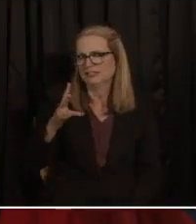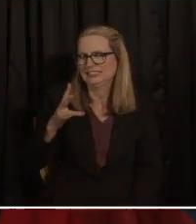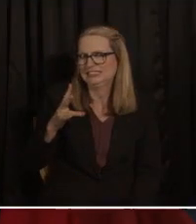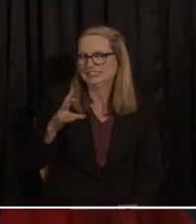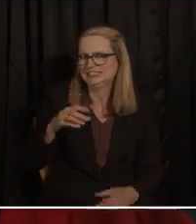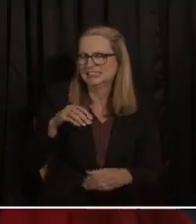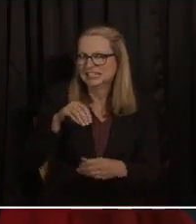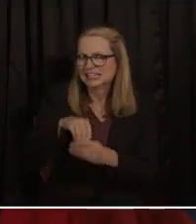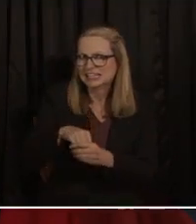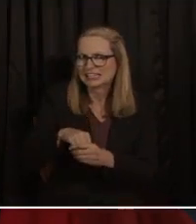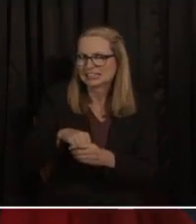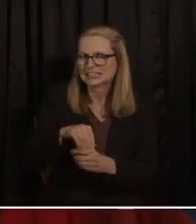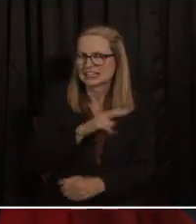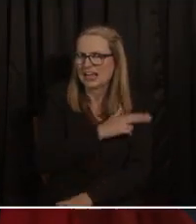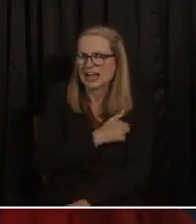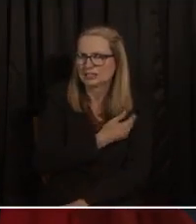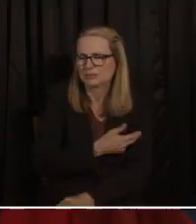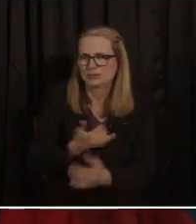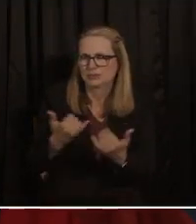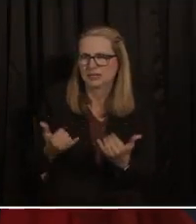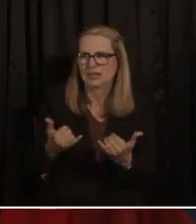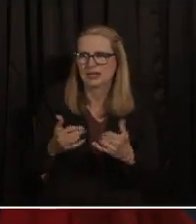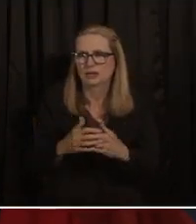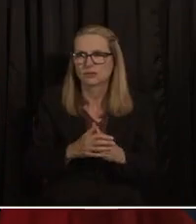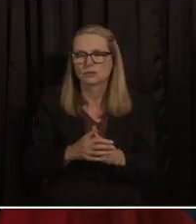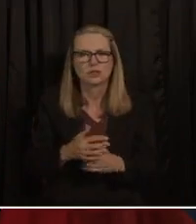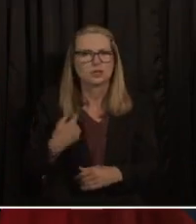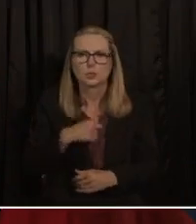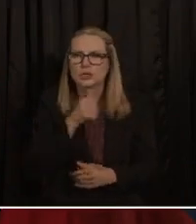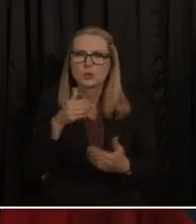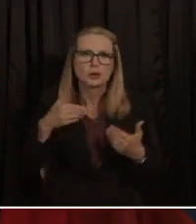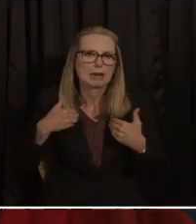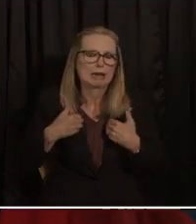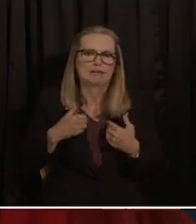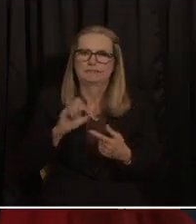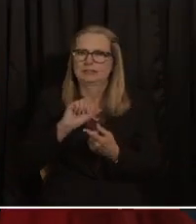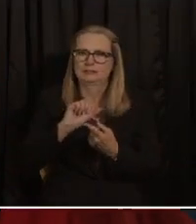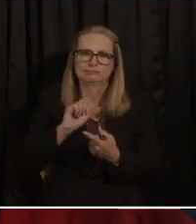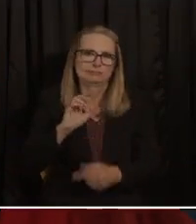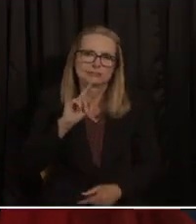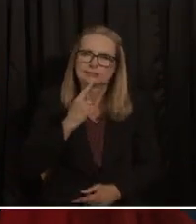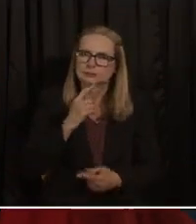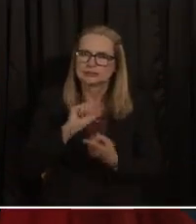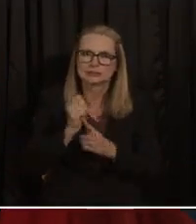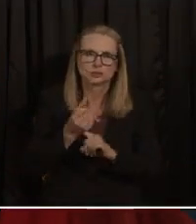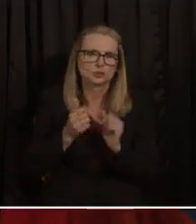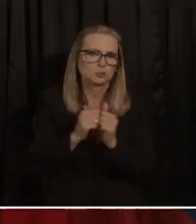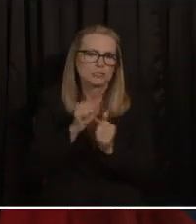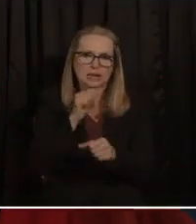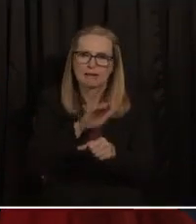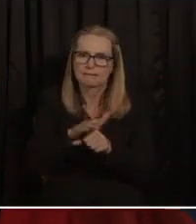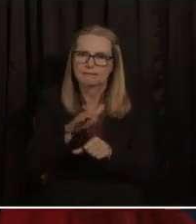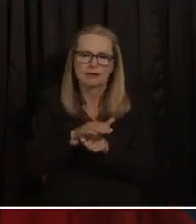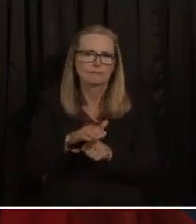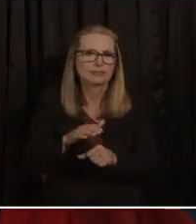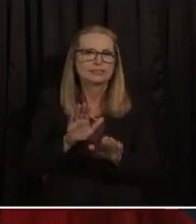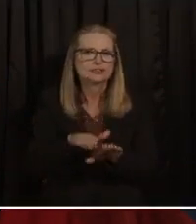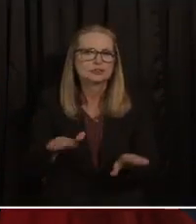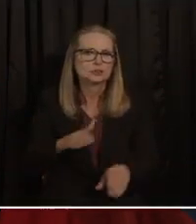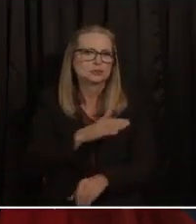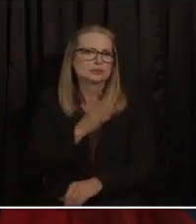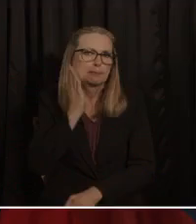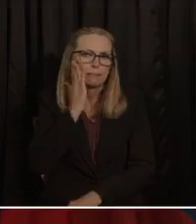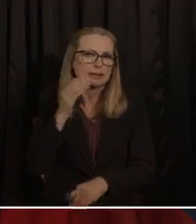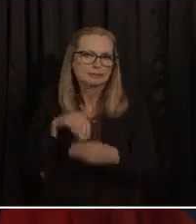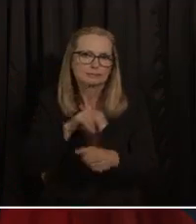our state. There is no pediatric bed crisis currently. Schools are doing a great job ensuring that they have a